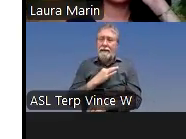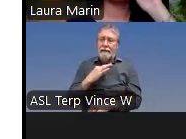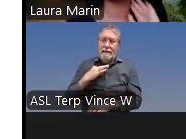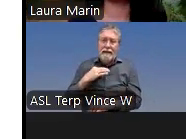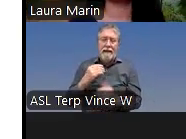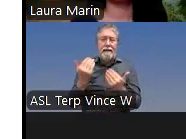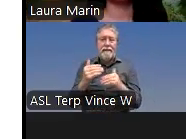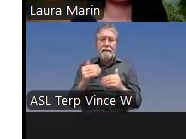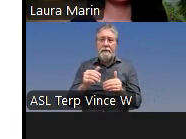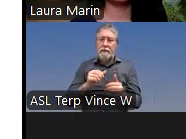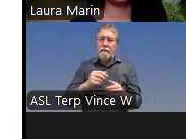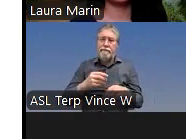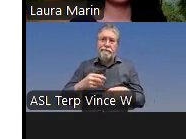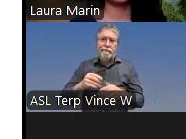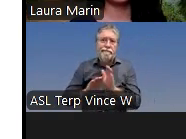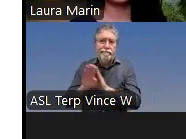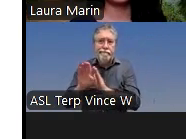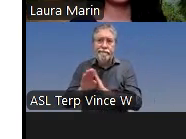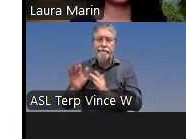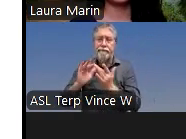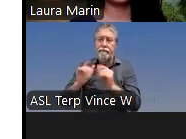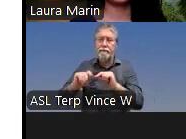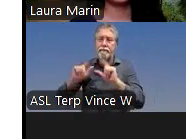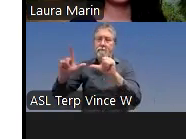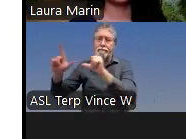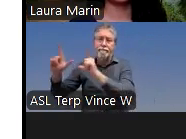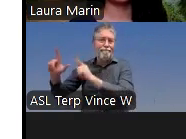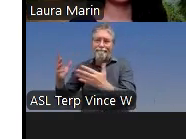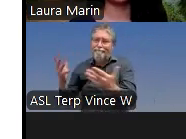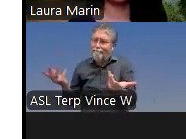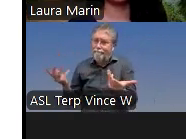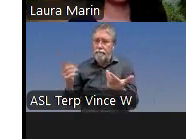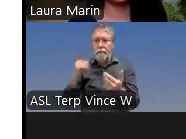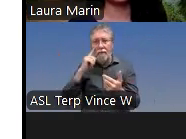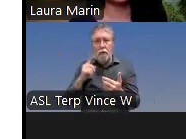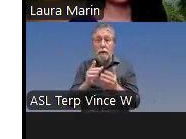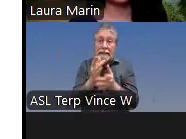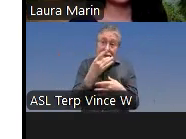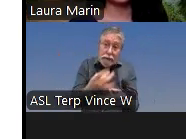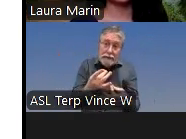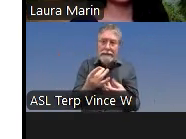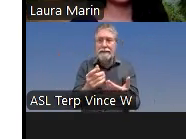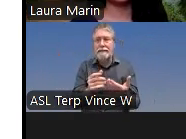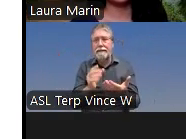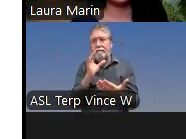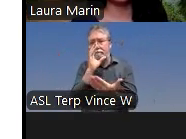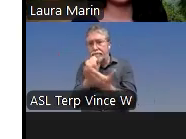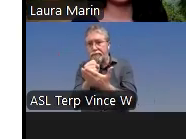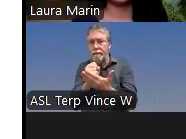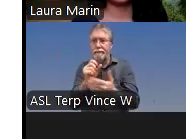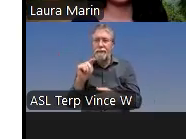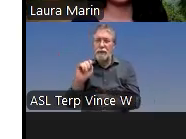capacity in terms of developing websites that create interesting tools and so